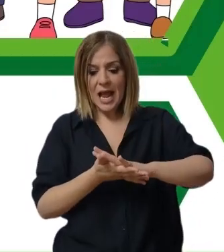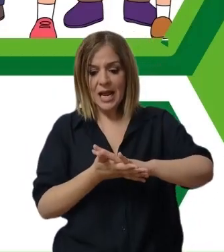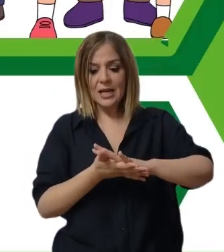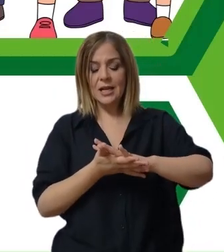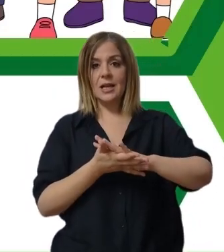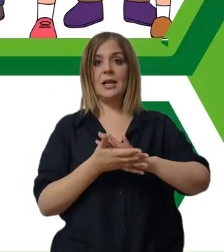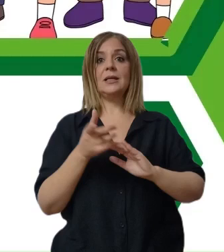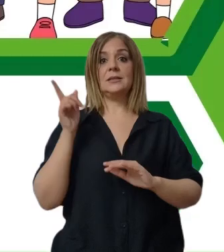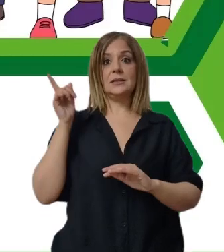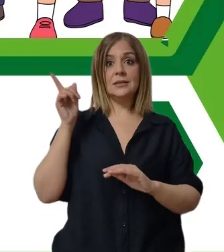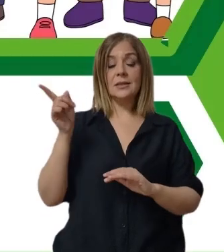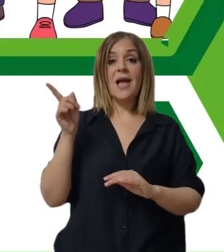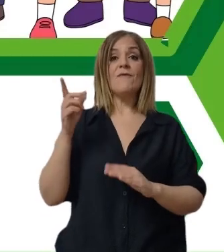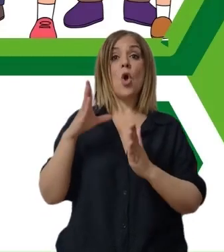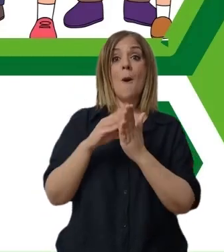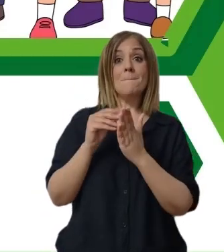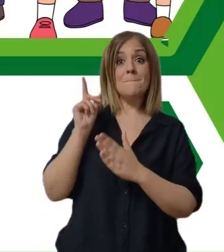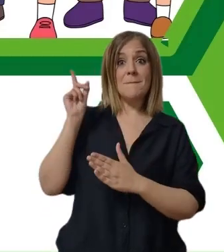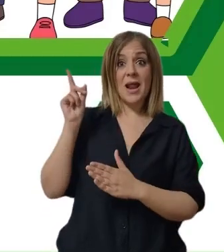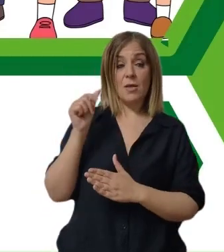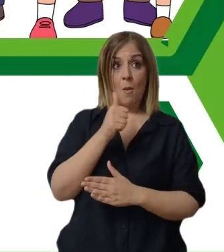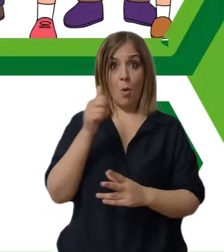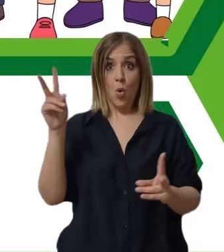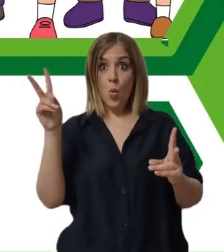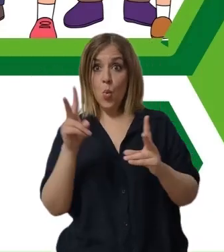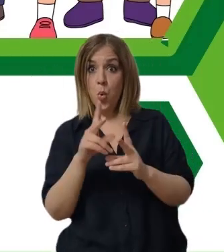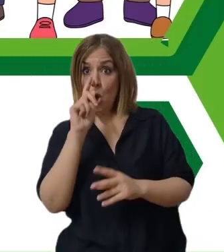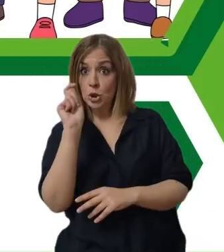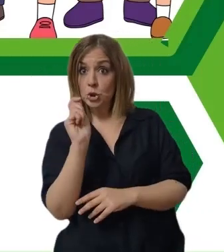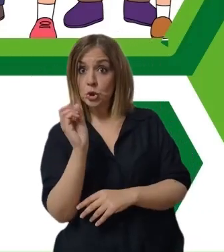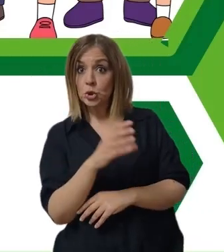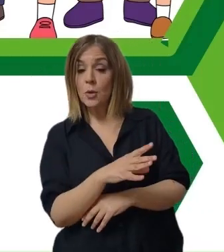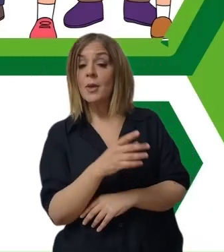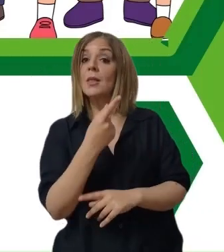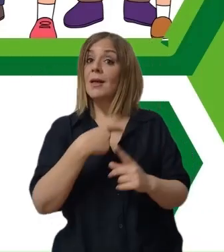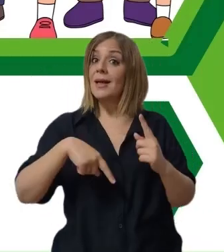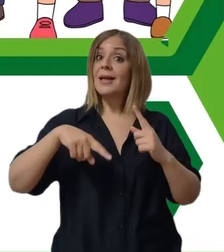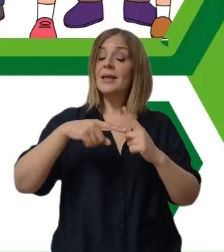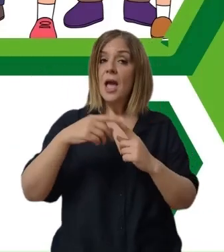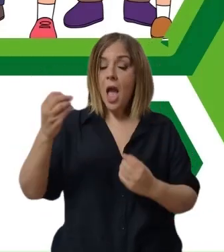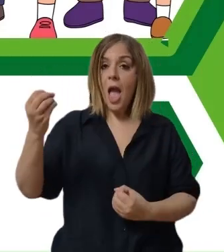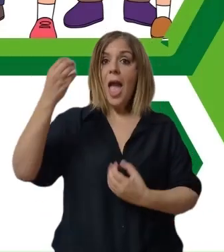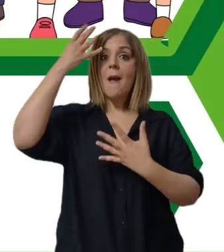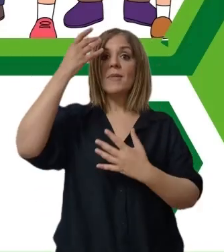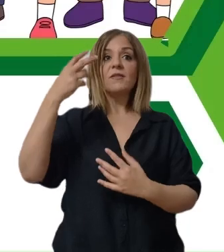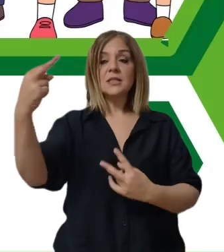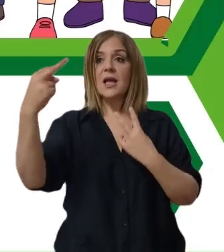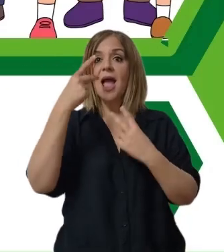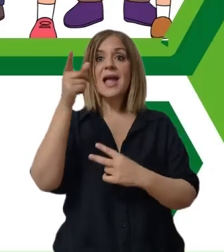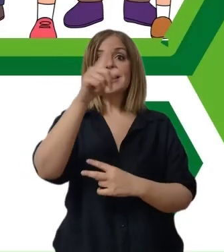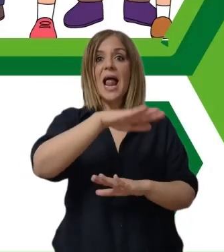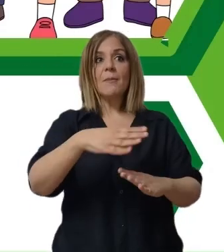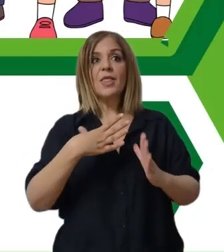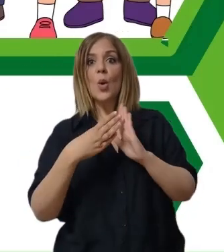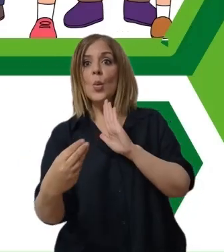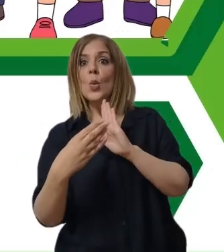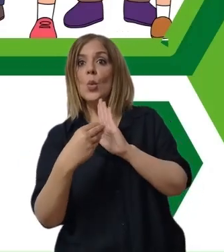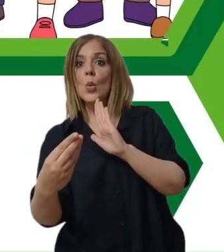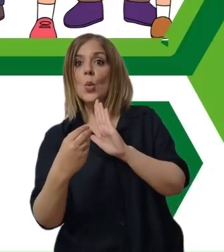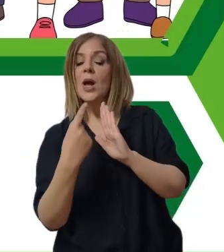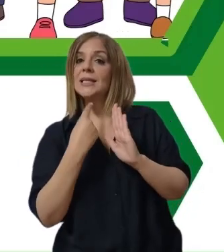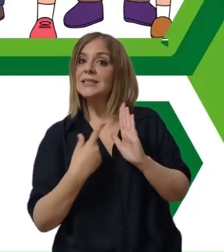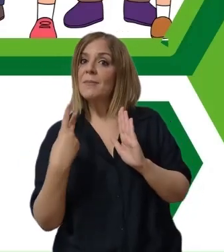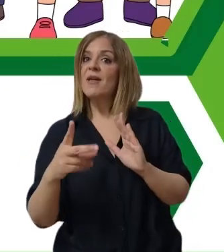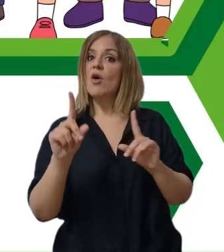which basically this example not only reduces waste at school, but also inspires others, students and teachers